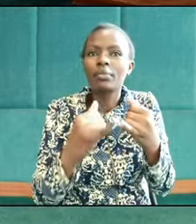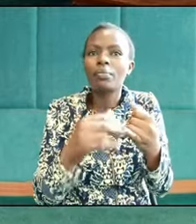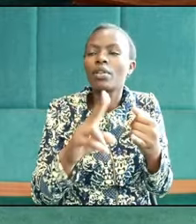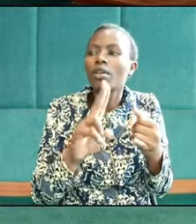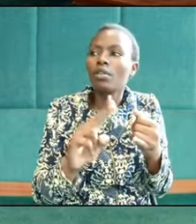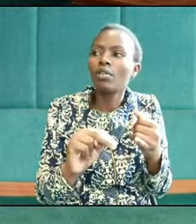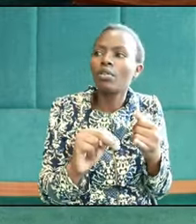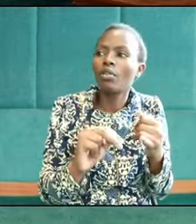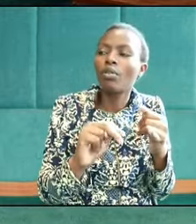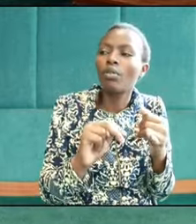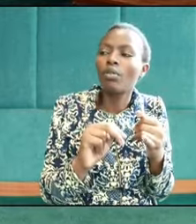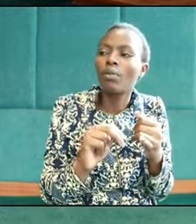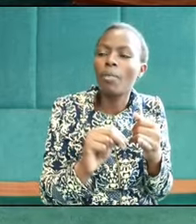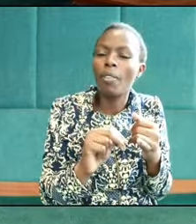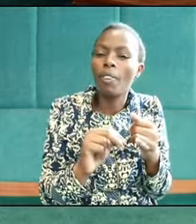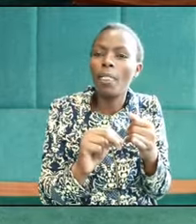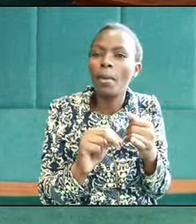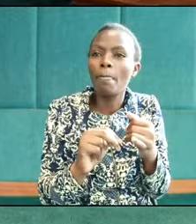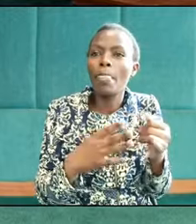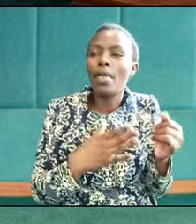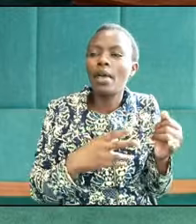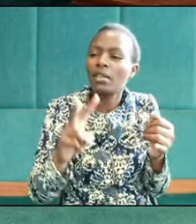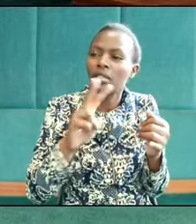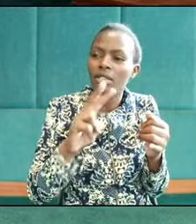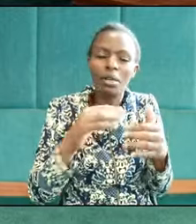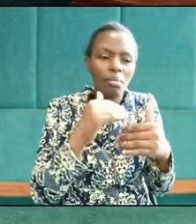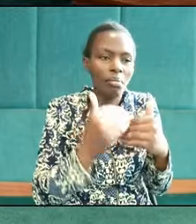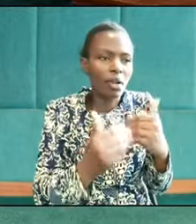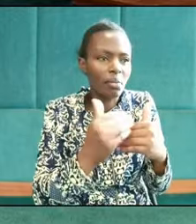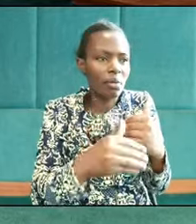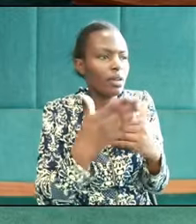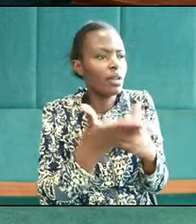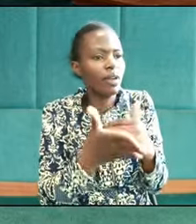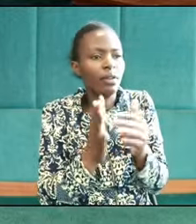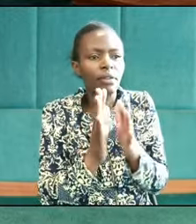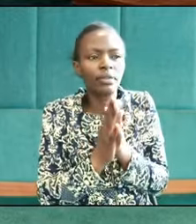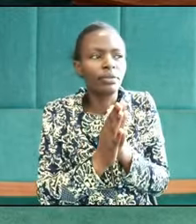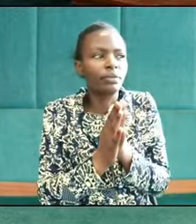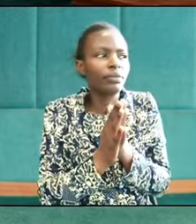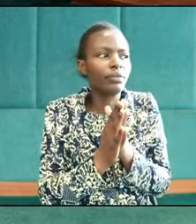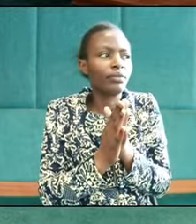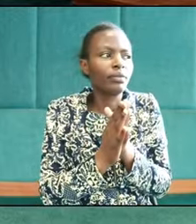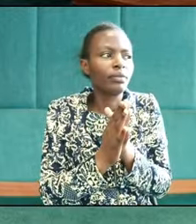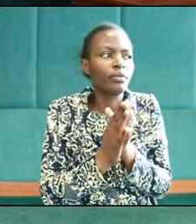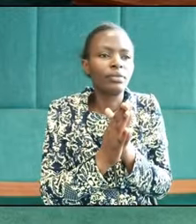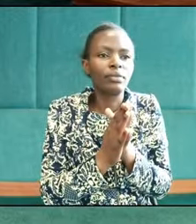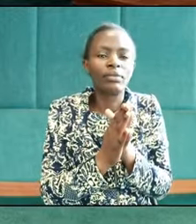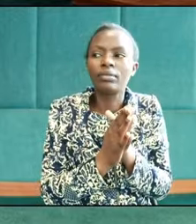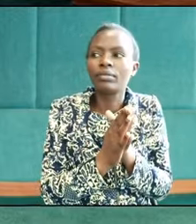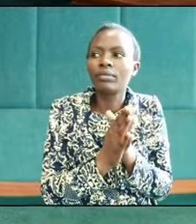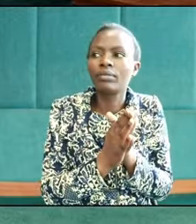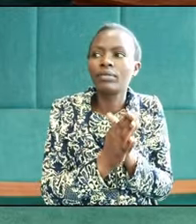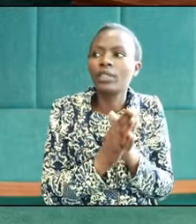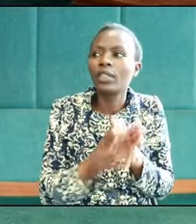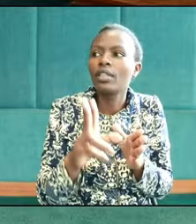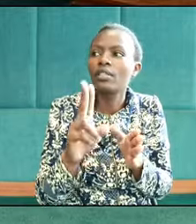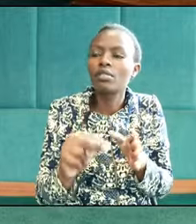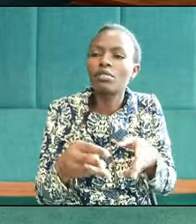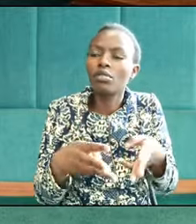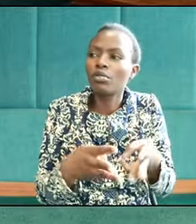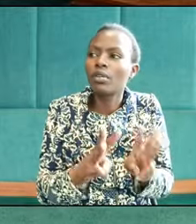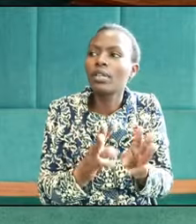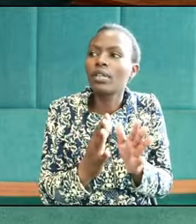would be broken on Jesus' body. And I can see some bread here. This is not just ordinary bread. This